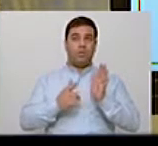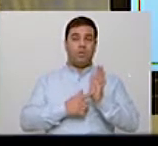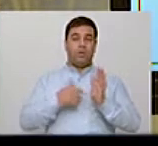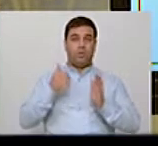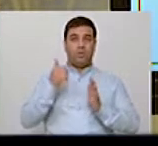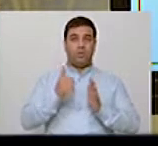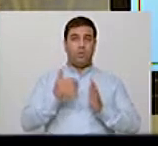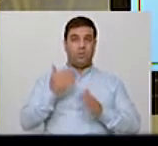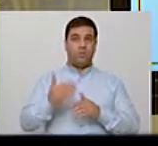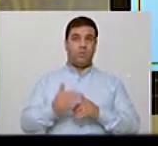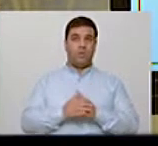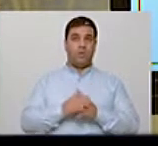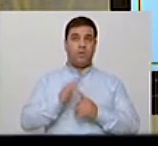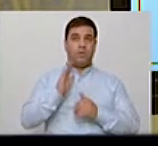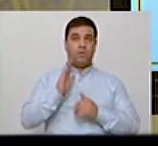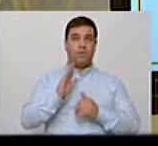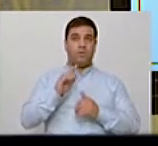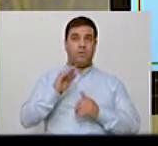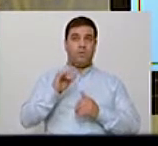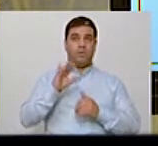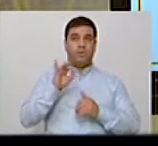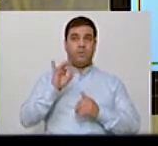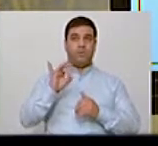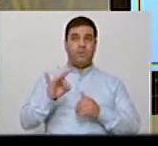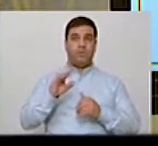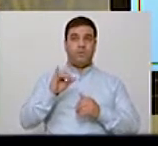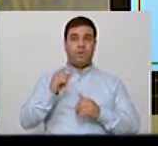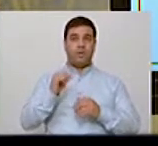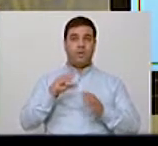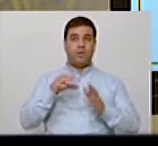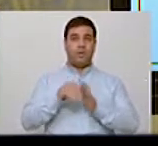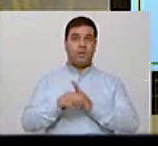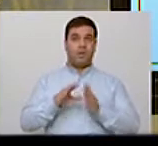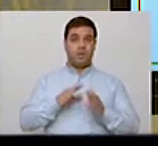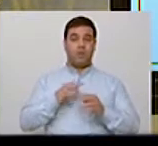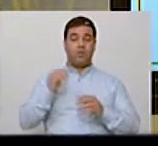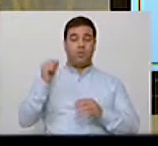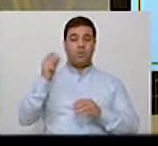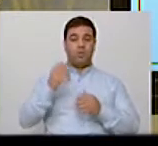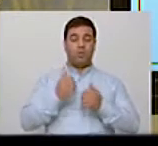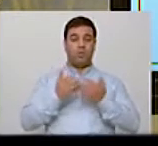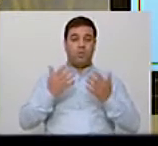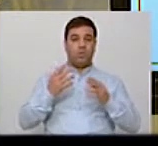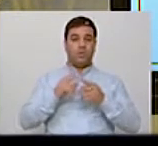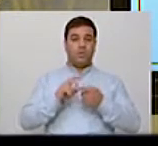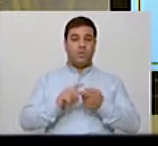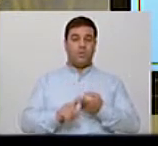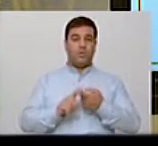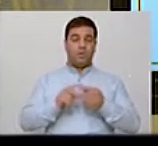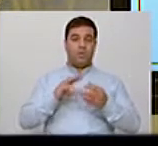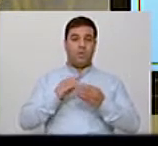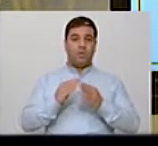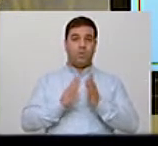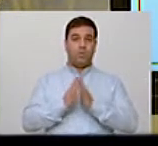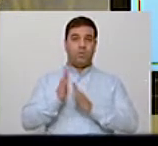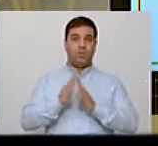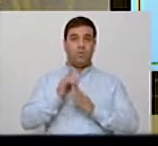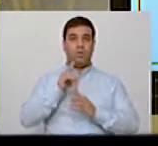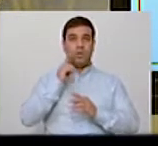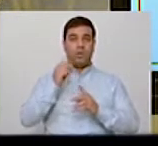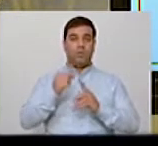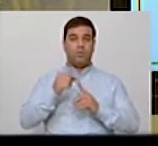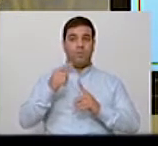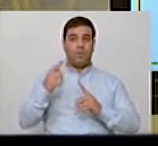1897 yili Pfeffer fanga kiritgandir. Quyosh nuri ta'sirida o'simliklarning yashil